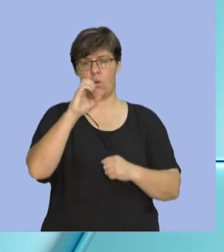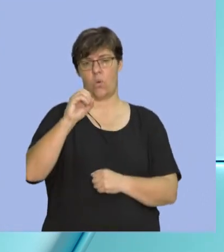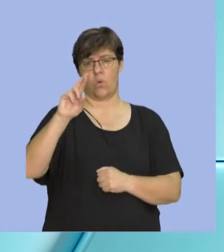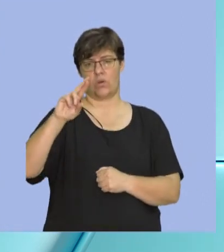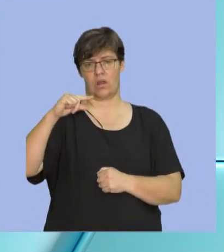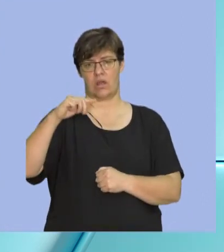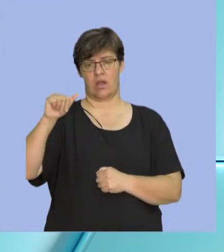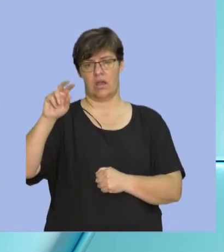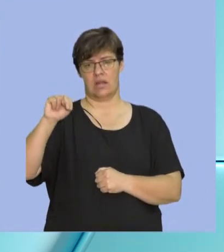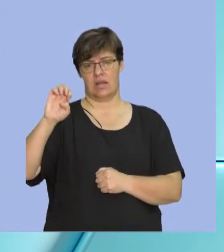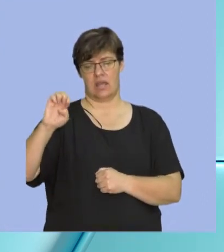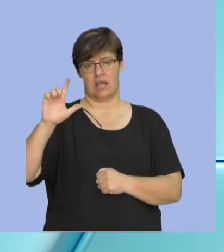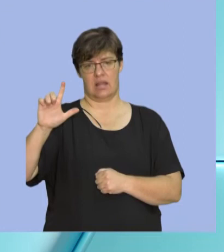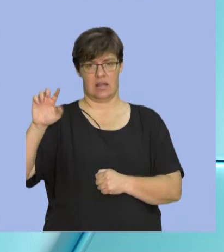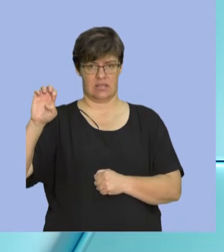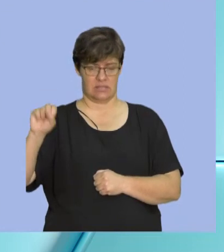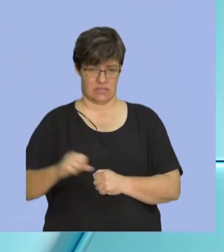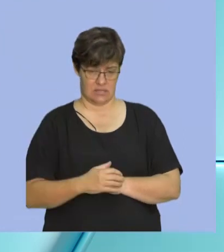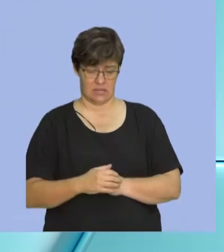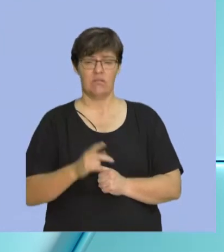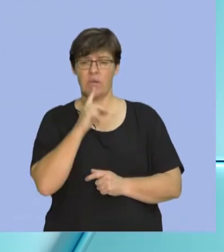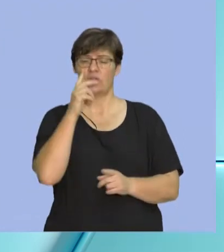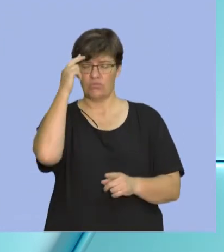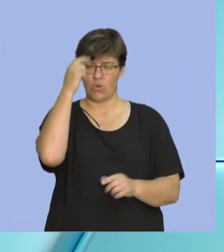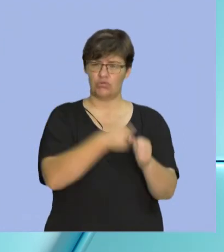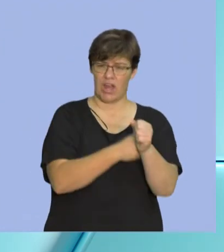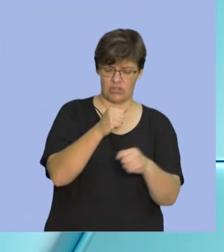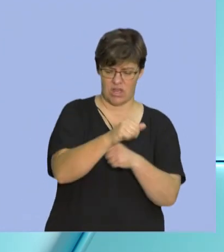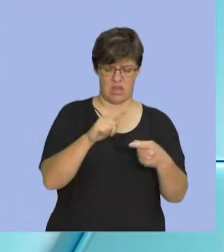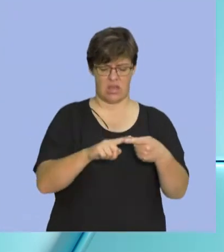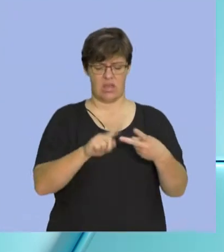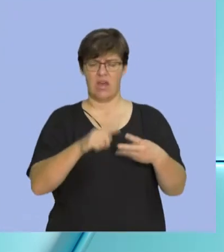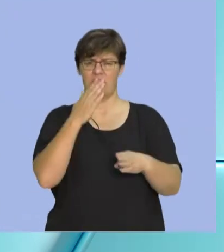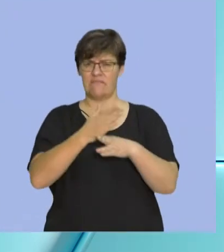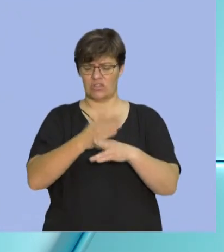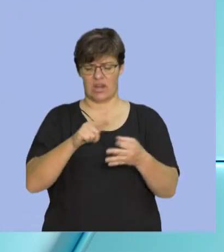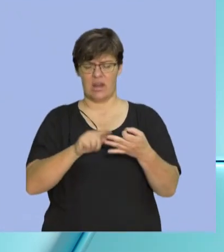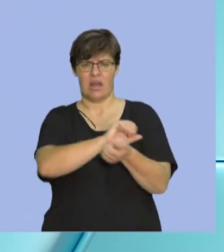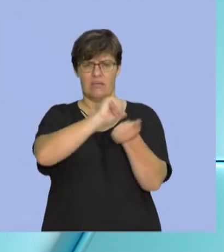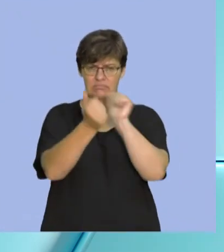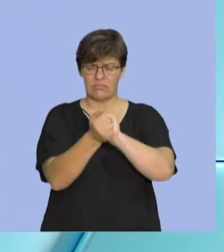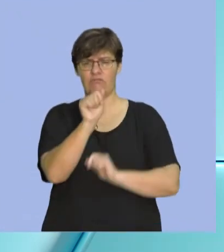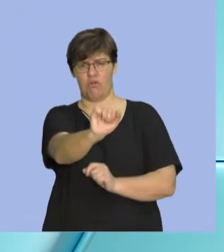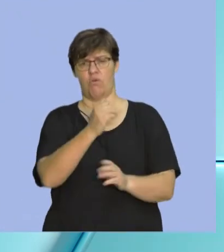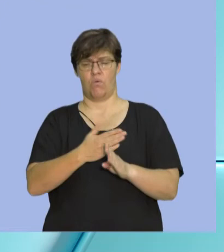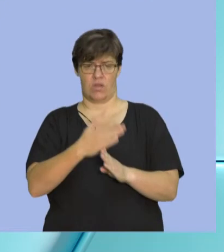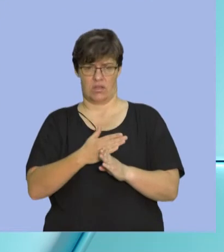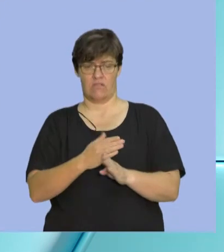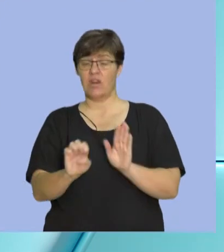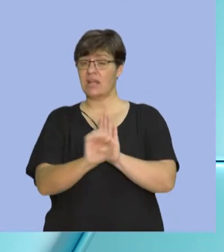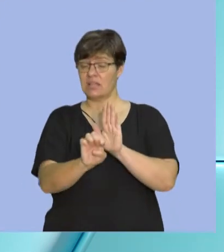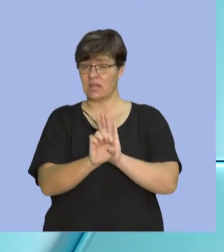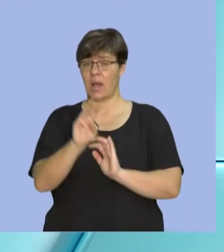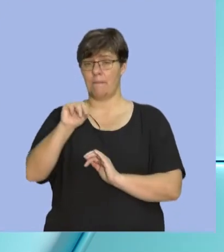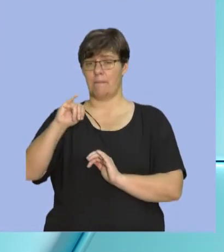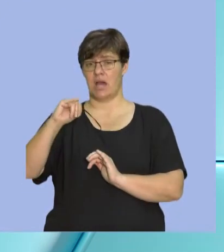know the structure, you should know its function, and you should know how it's adapted for its specific function. With the example of the mitochondria, we